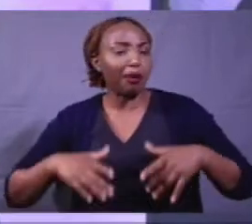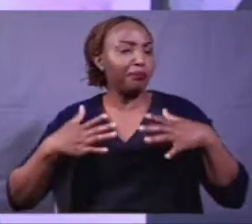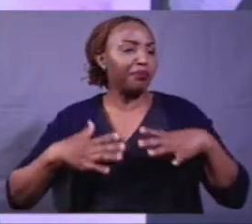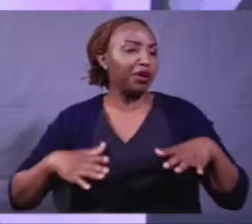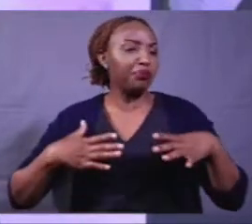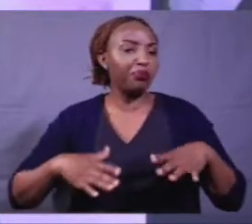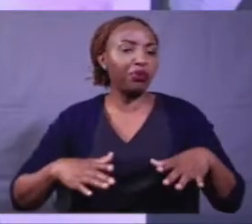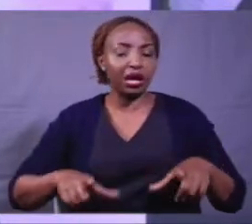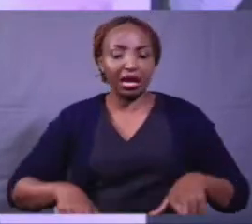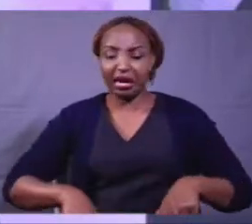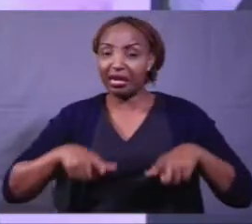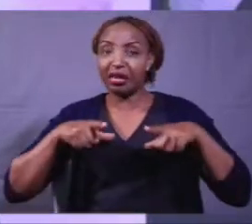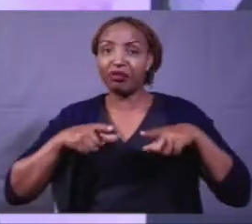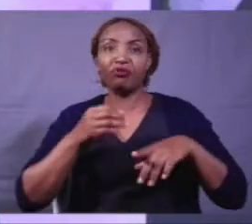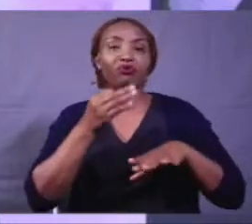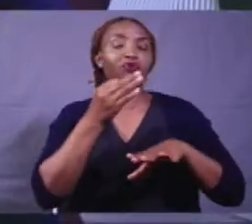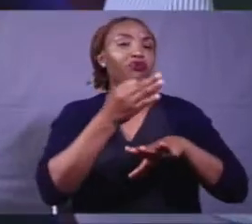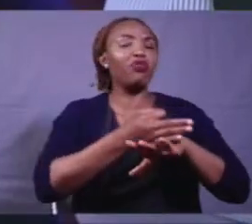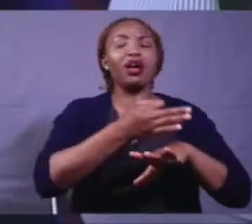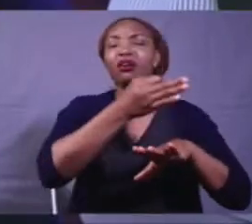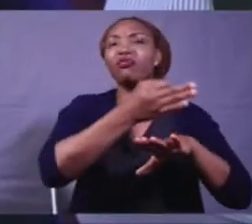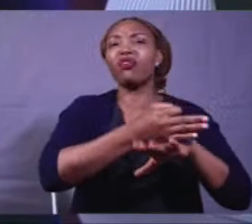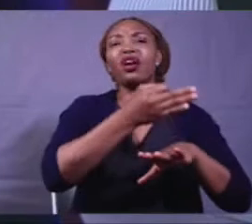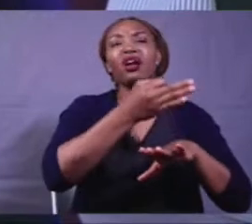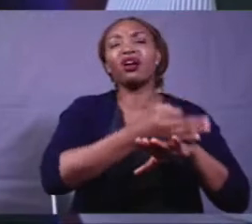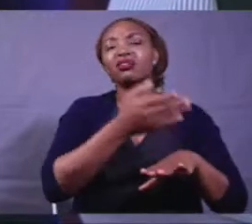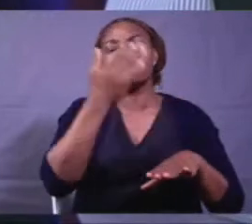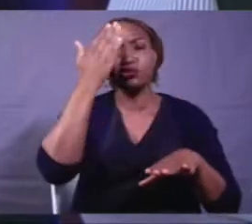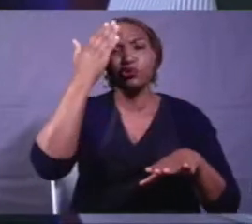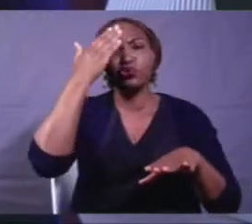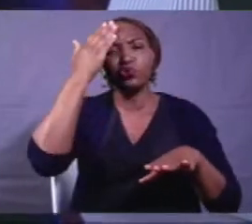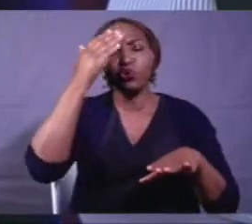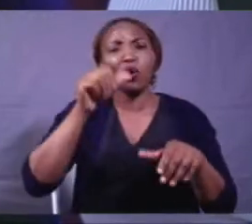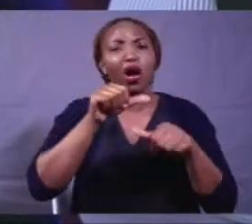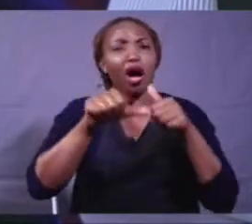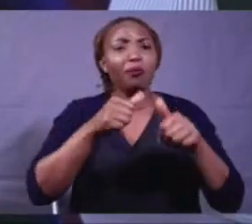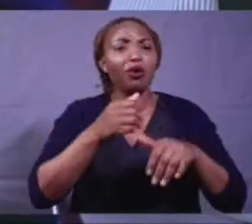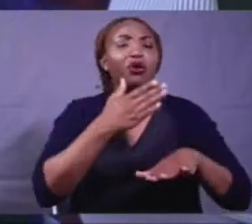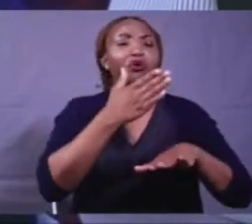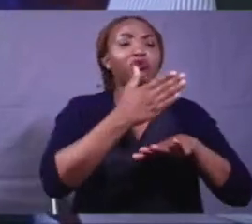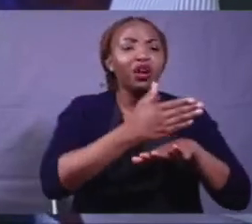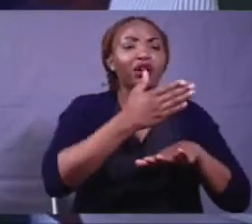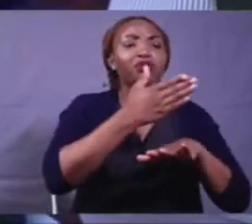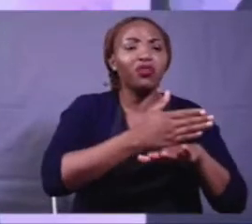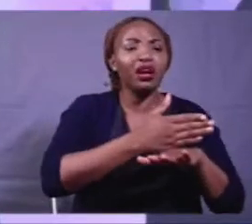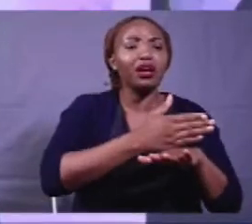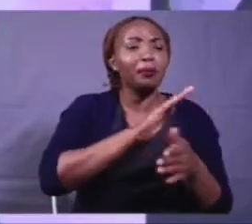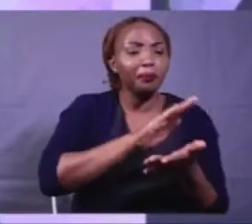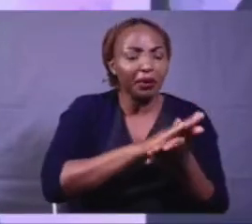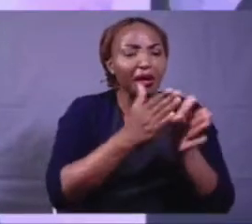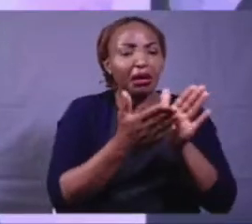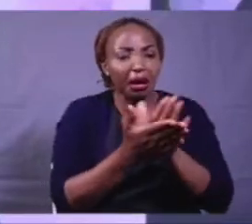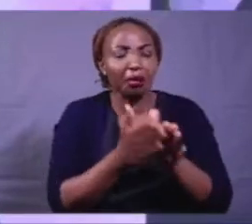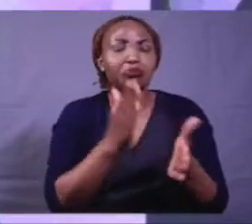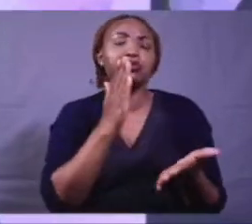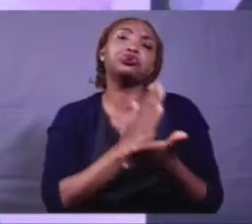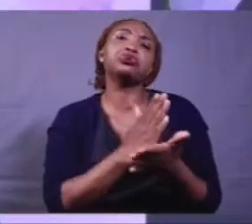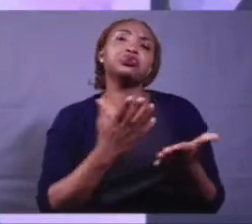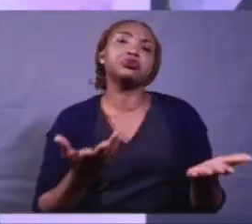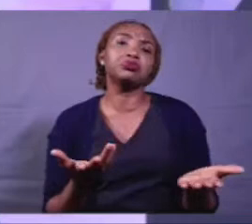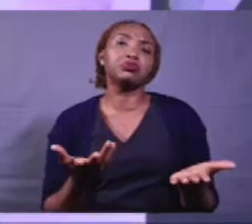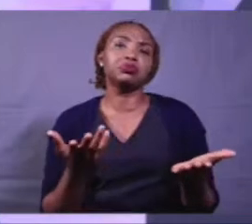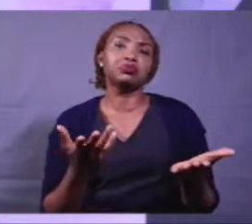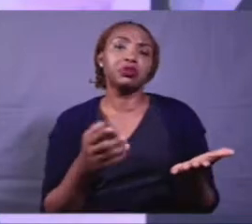mantra that fake it until you make it. They're doing it so well on social media, isn't it? So this has brought depression.